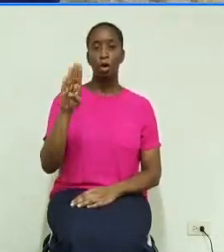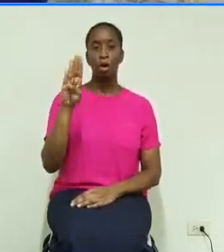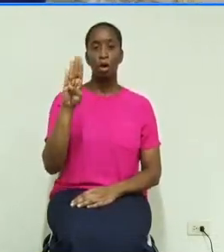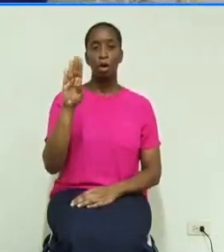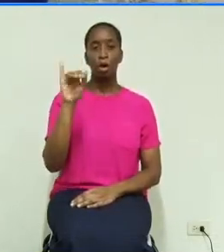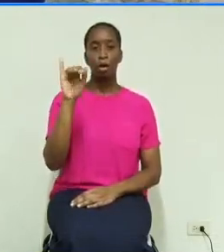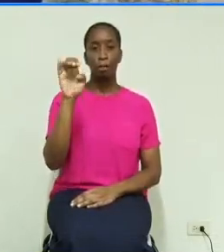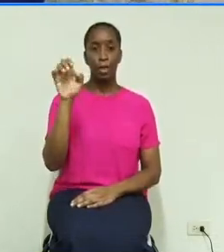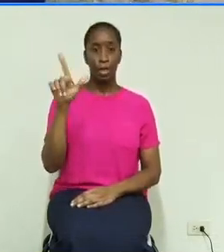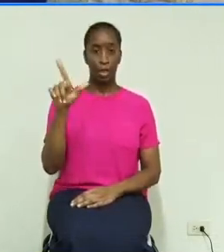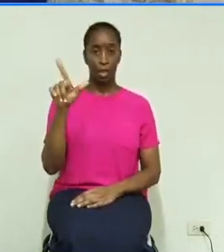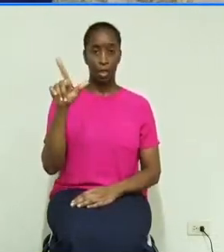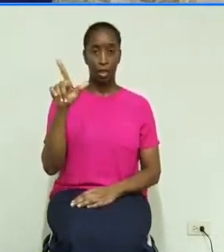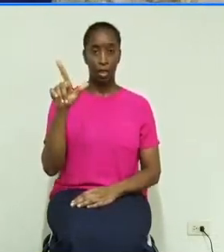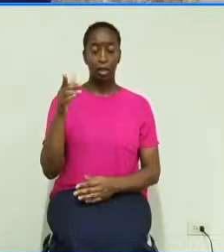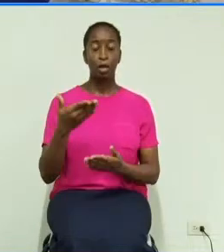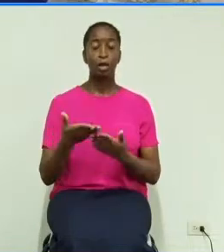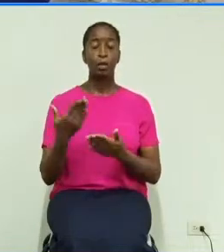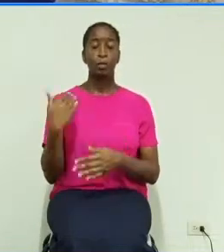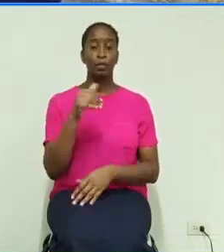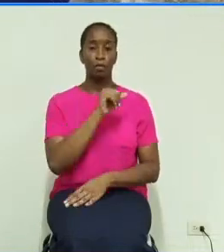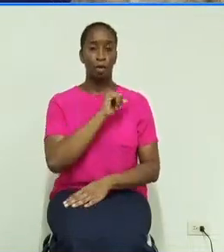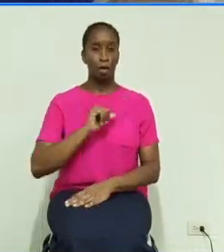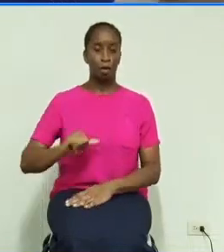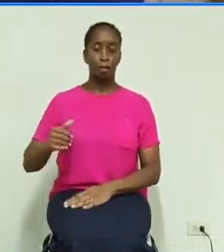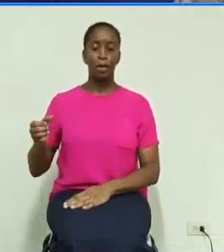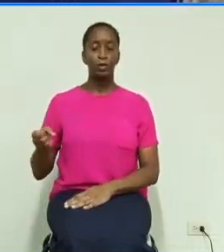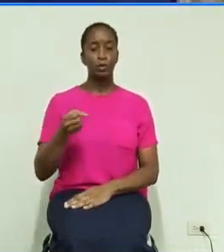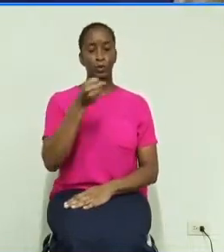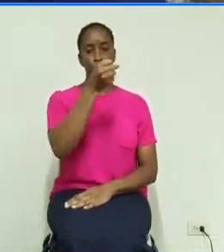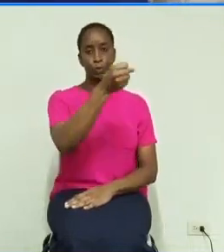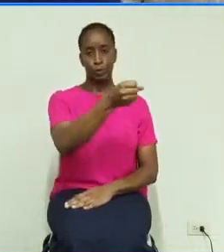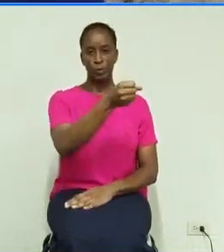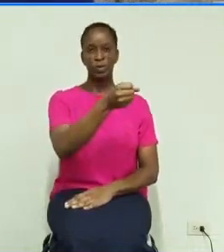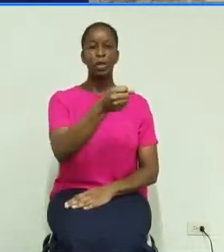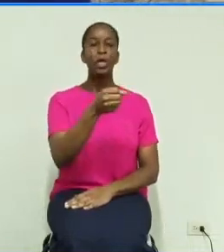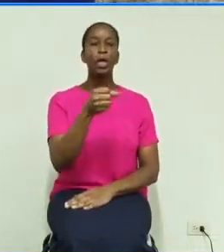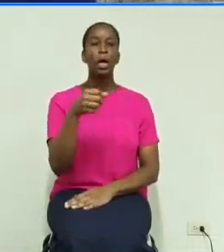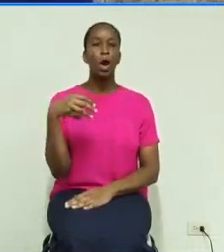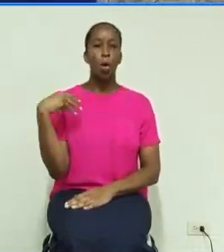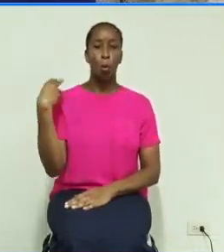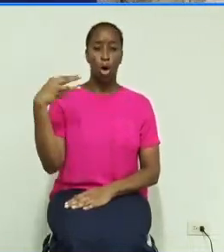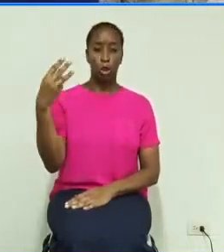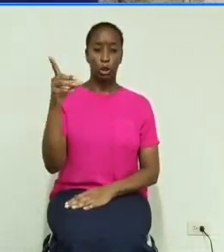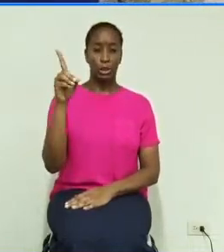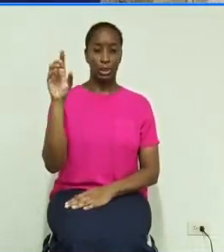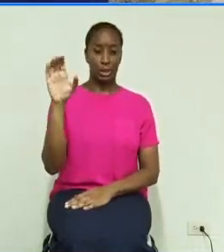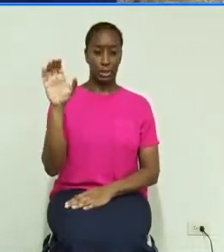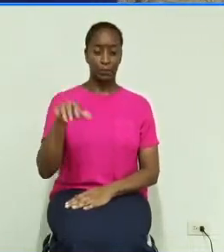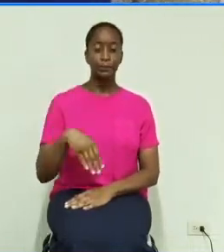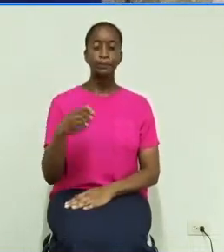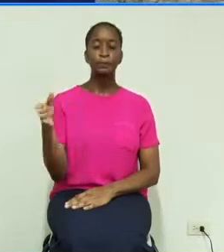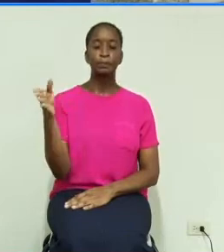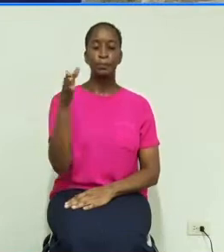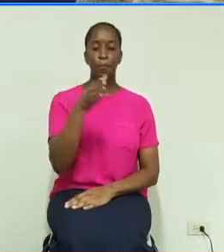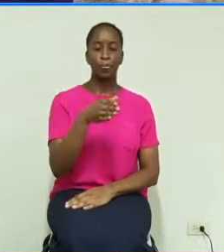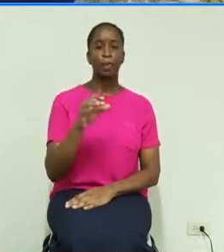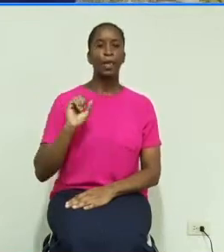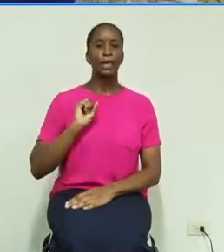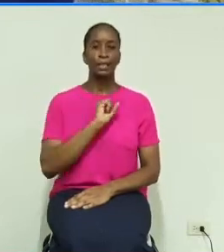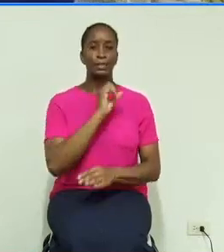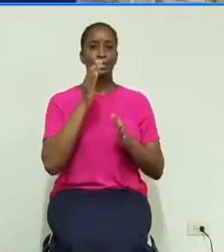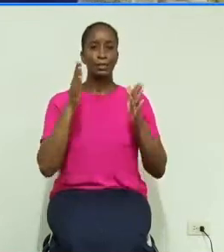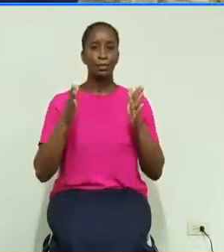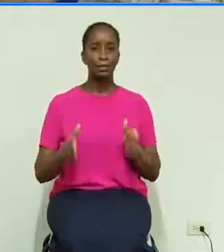ambassador to DC, to the United States. And sitting next to him is Senator Andwele Boyce. And clearly I'm breaching